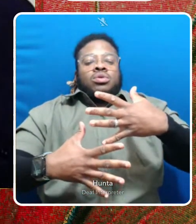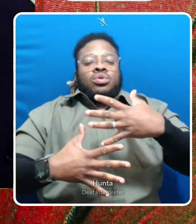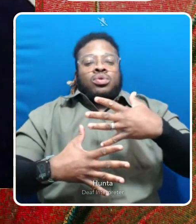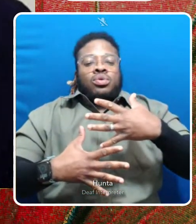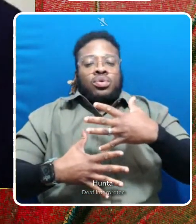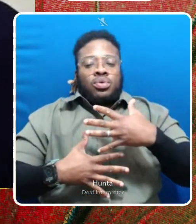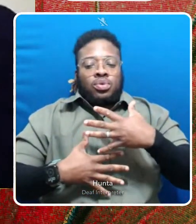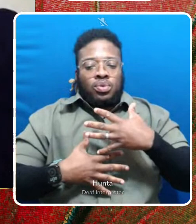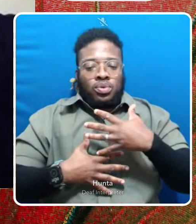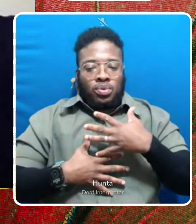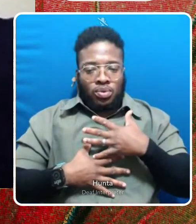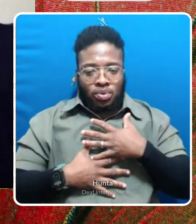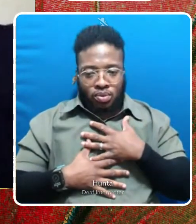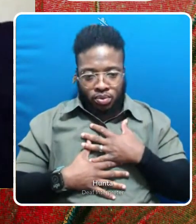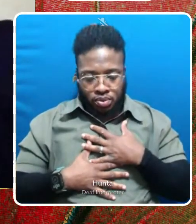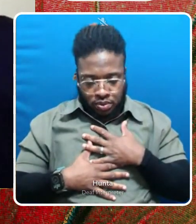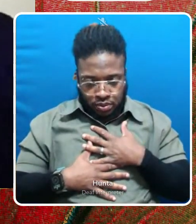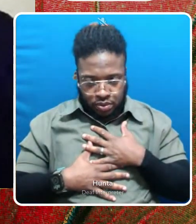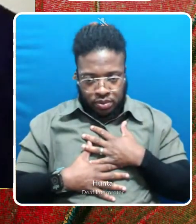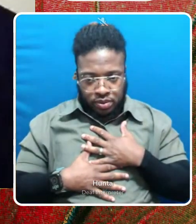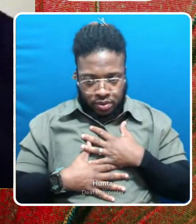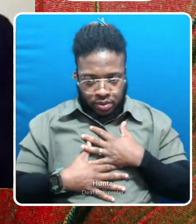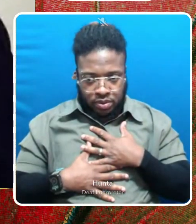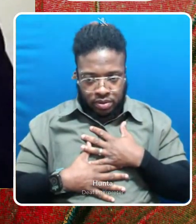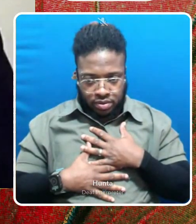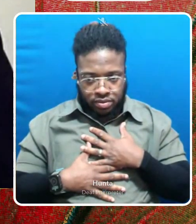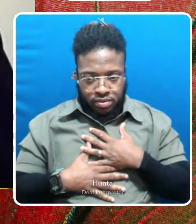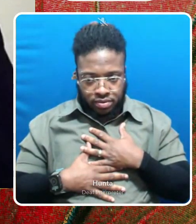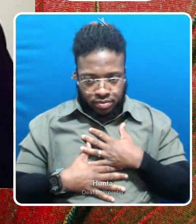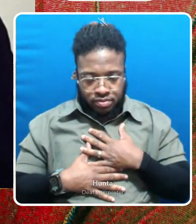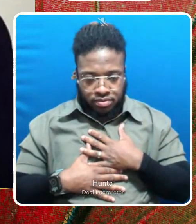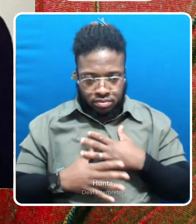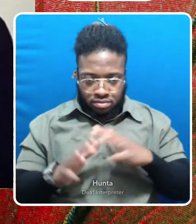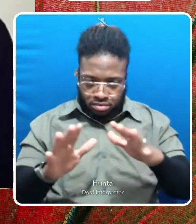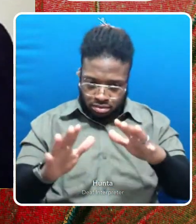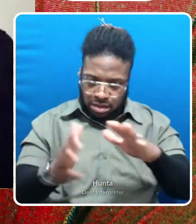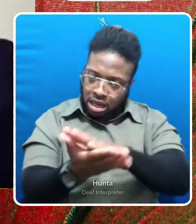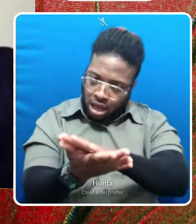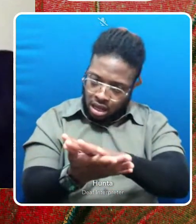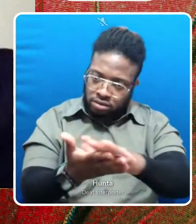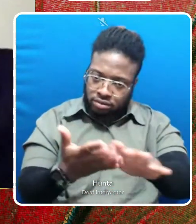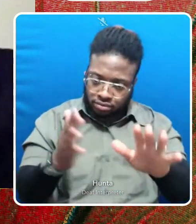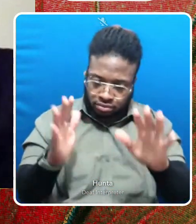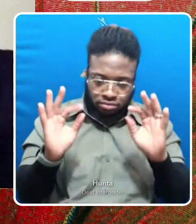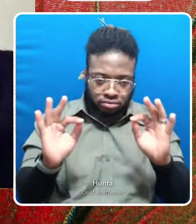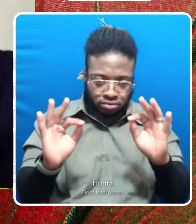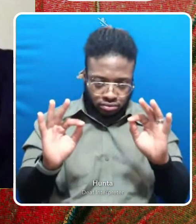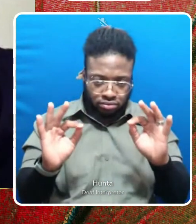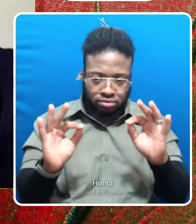Hard out. Nice. Nice. All right, cool.